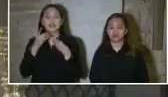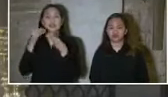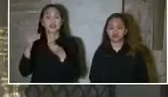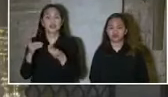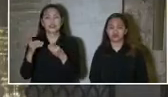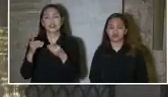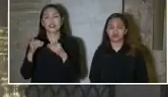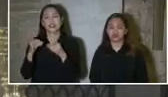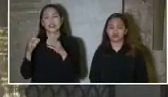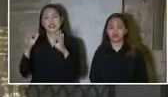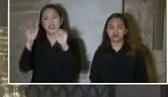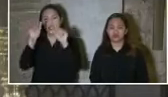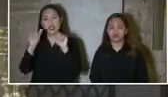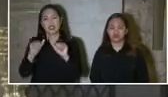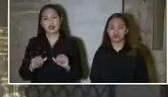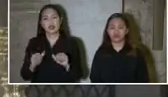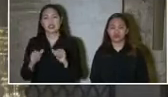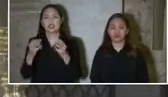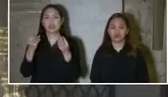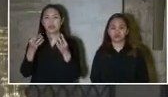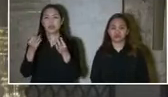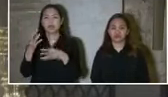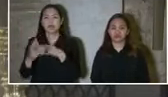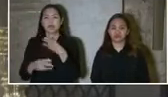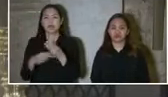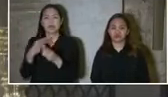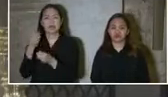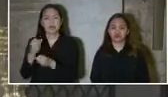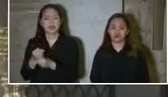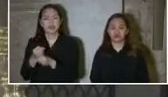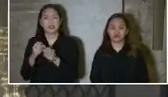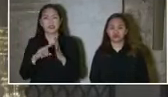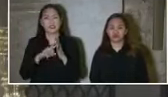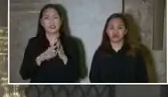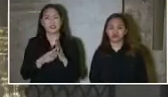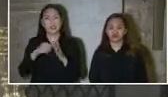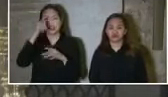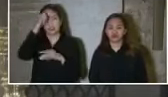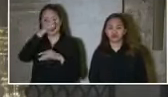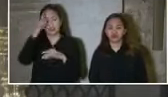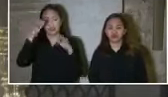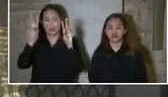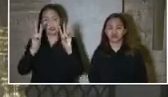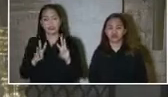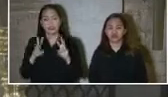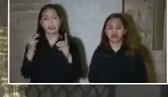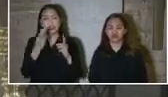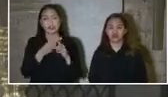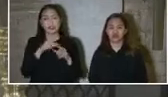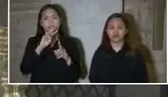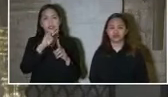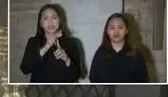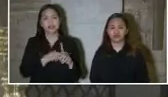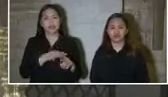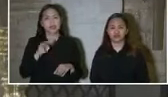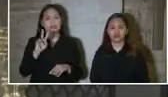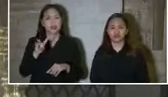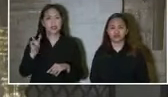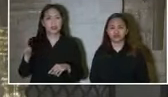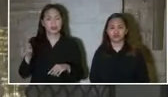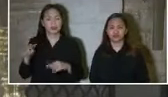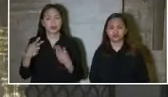for many years. Kaya po sa simula Ash Wednesday hanggang March 22, we will have